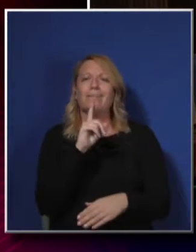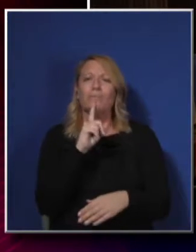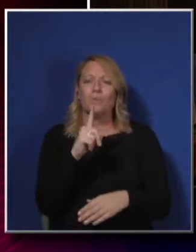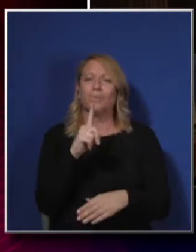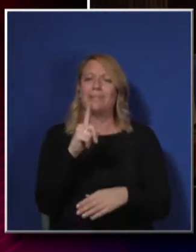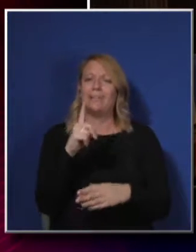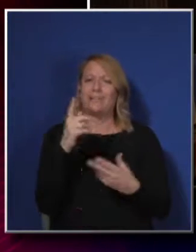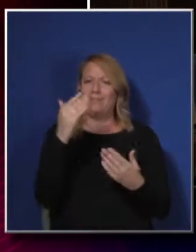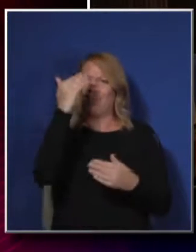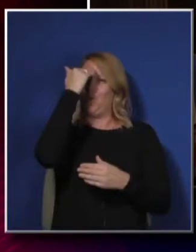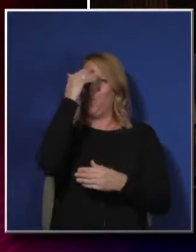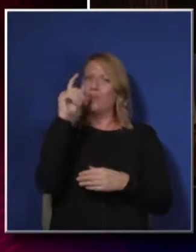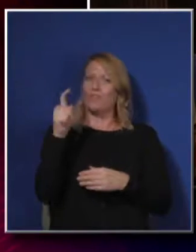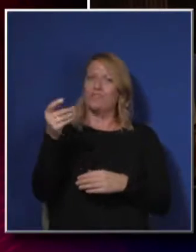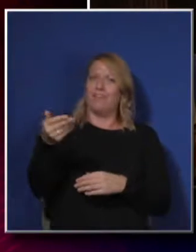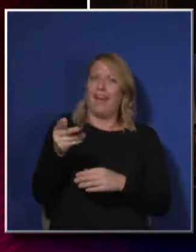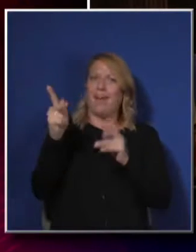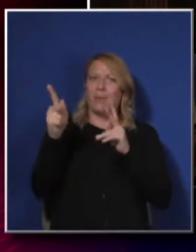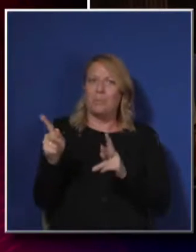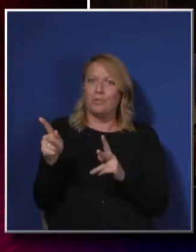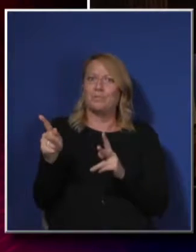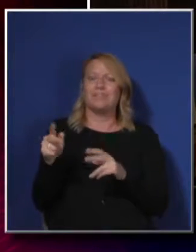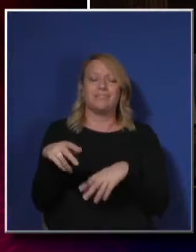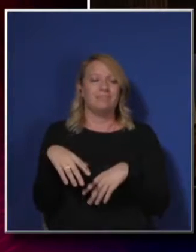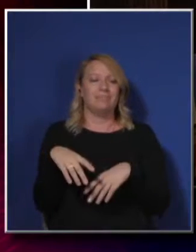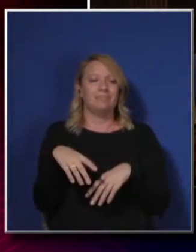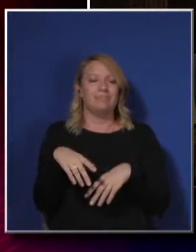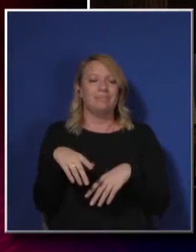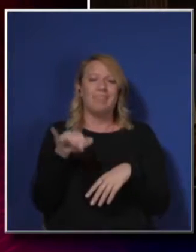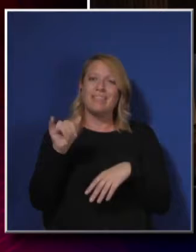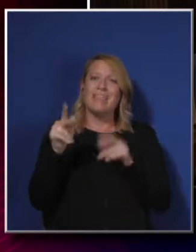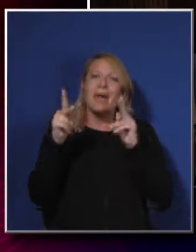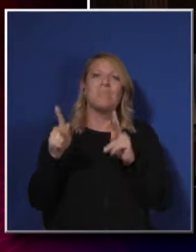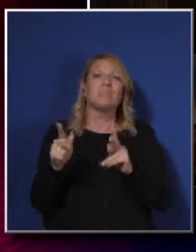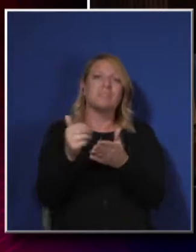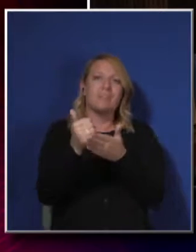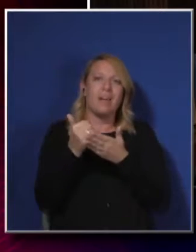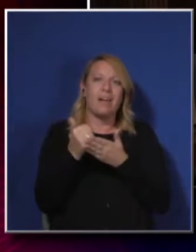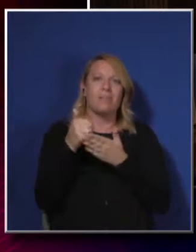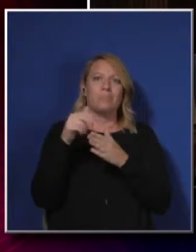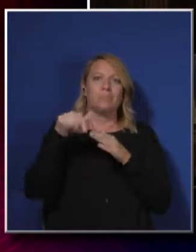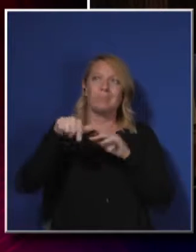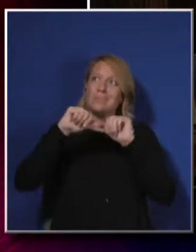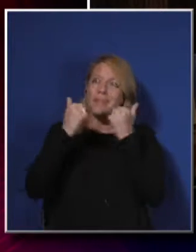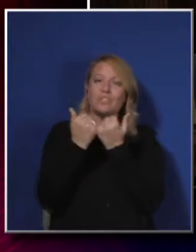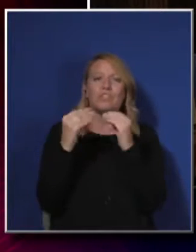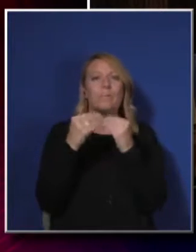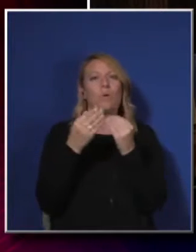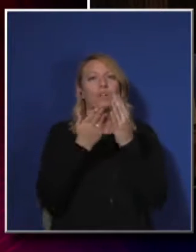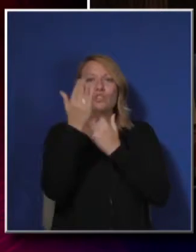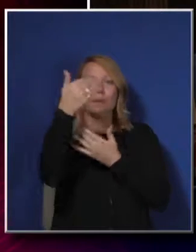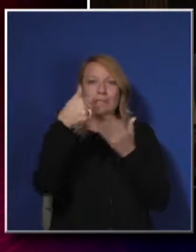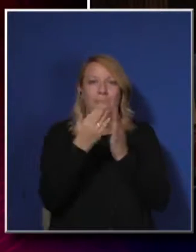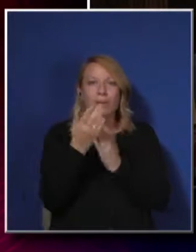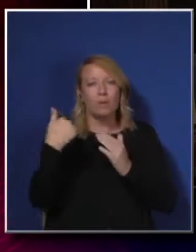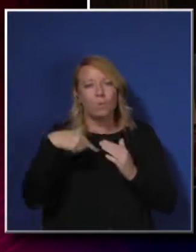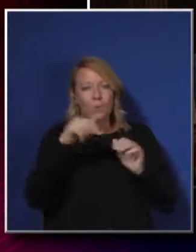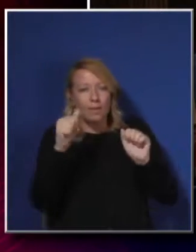in place to really open up a transparent view of the fiscal side